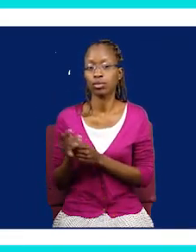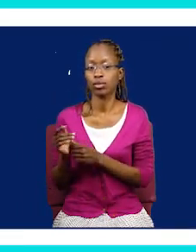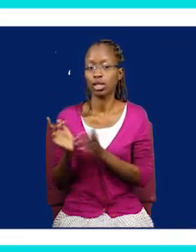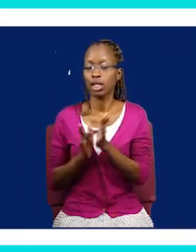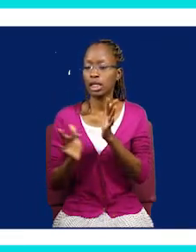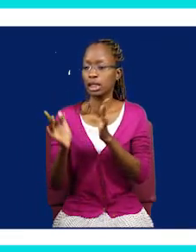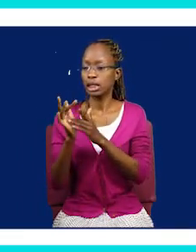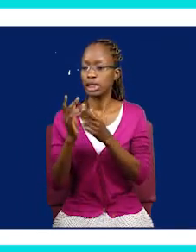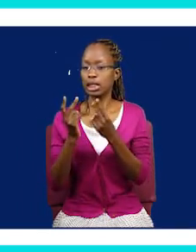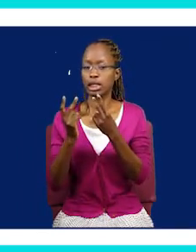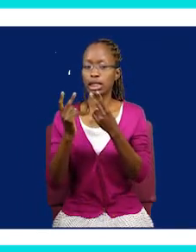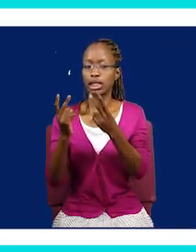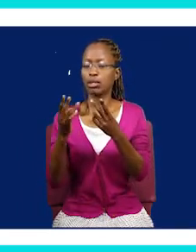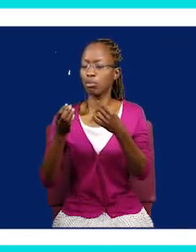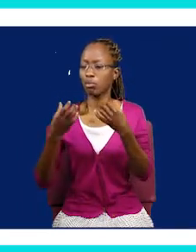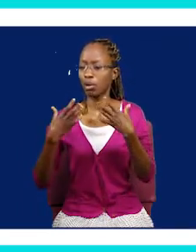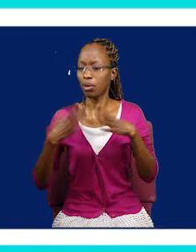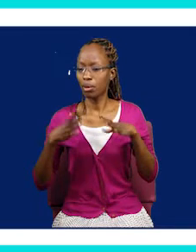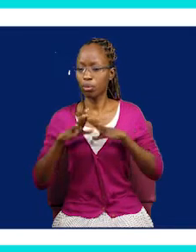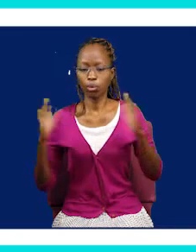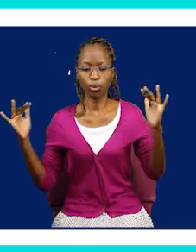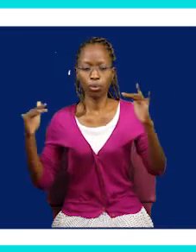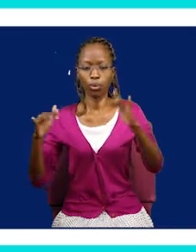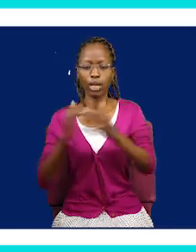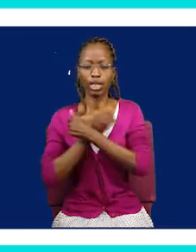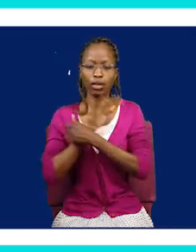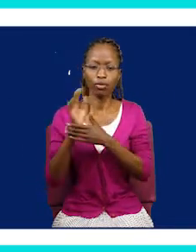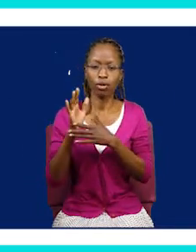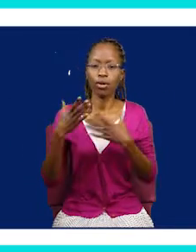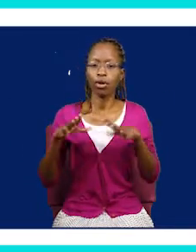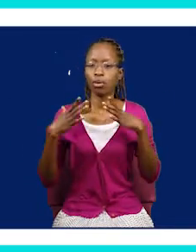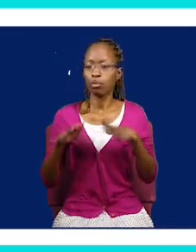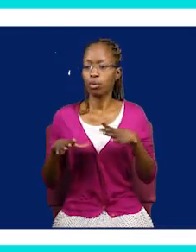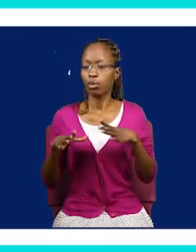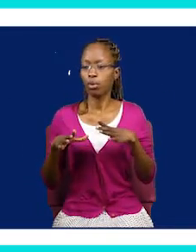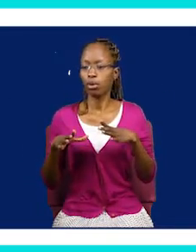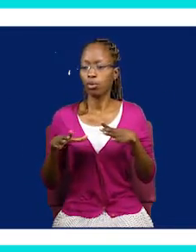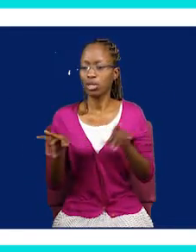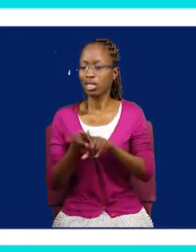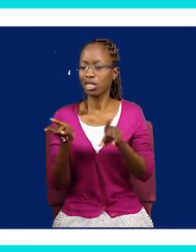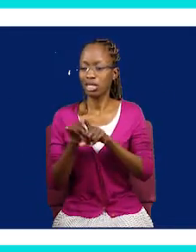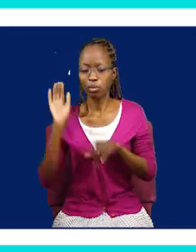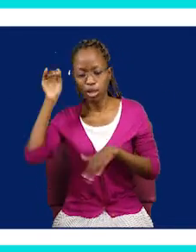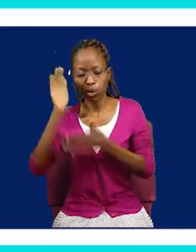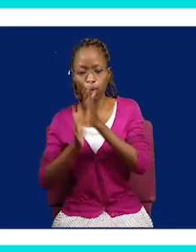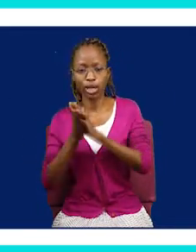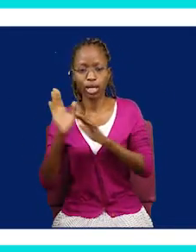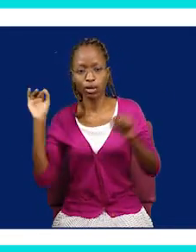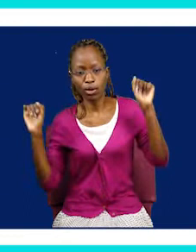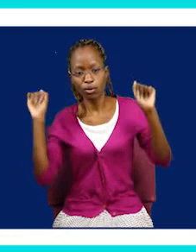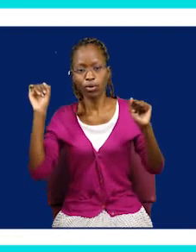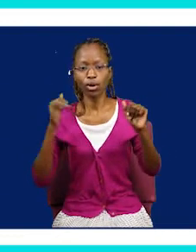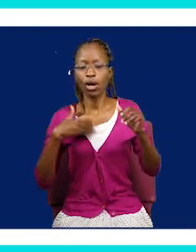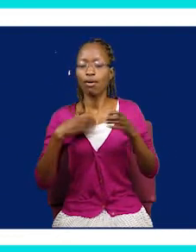Jesus saw the crowds, and he loved them. They were stressed out and scattered like sheep without a shepherd. There is